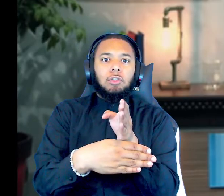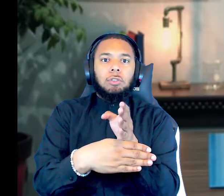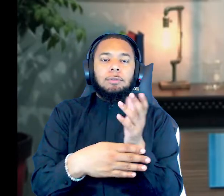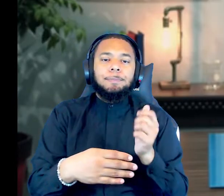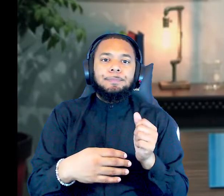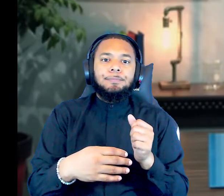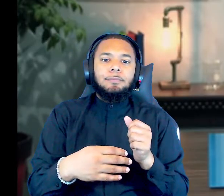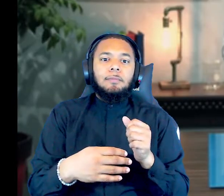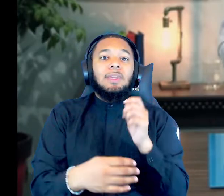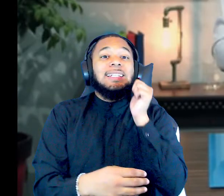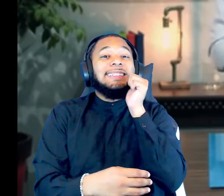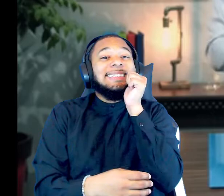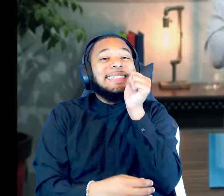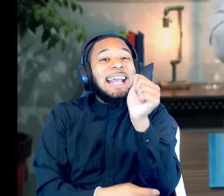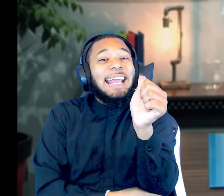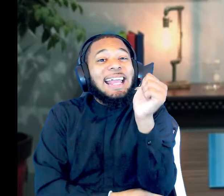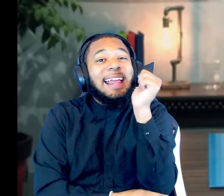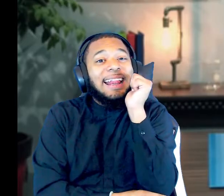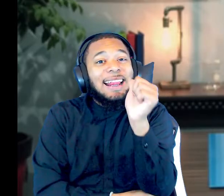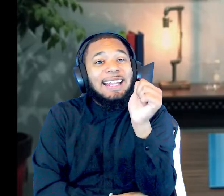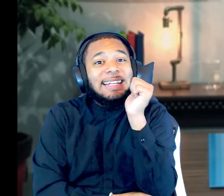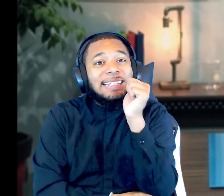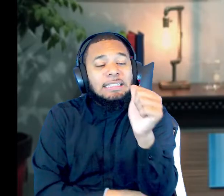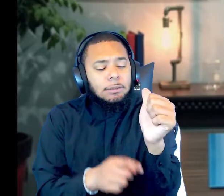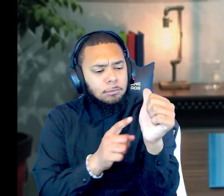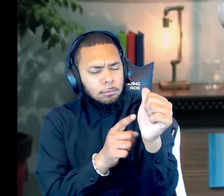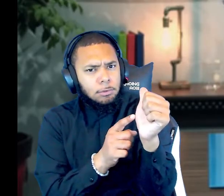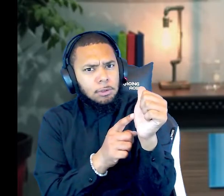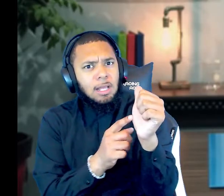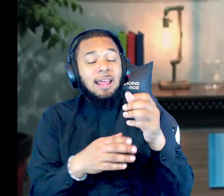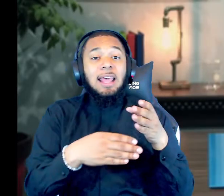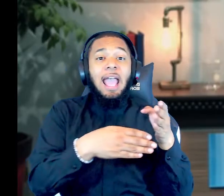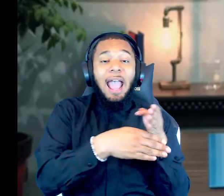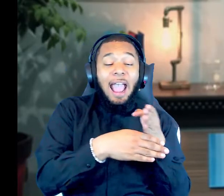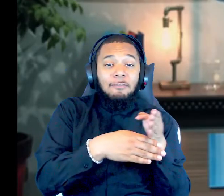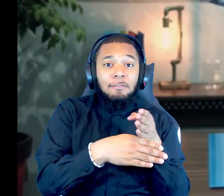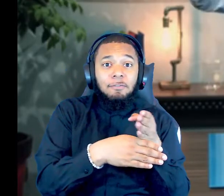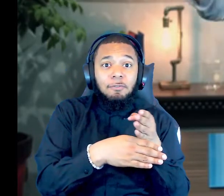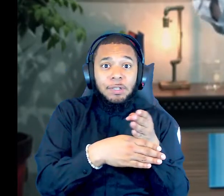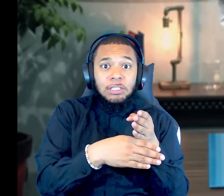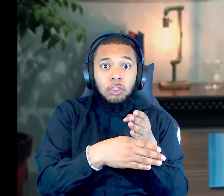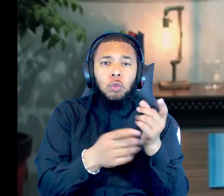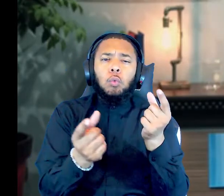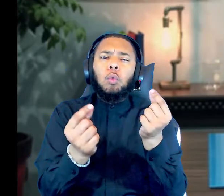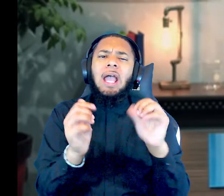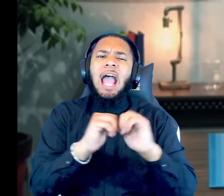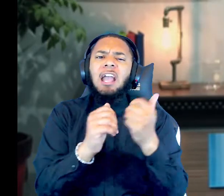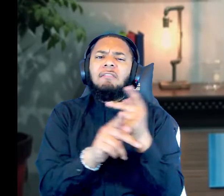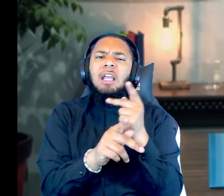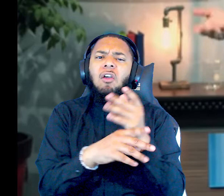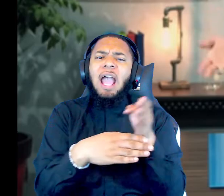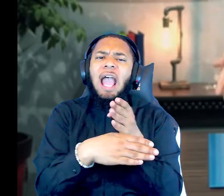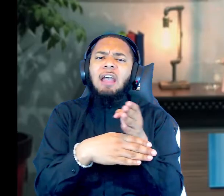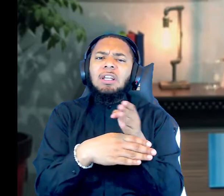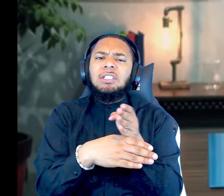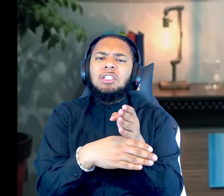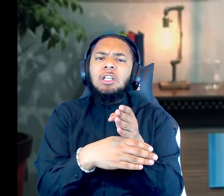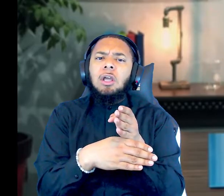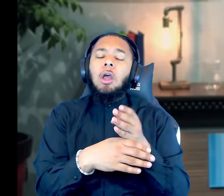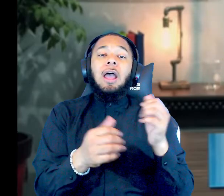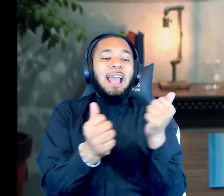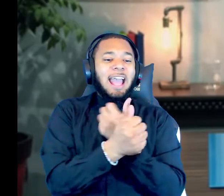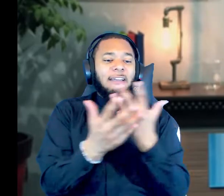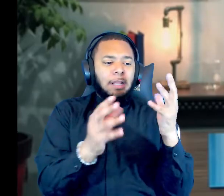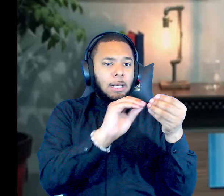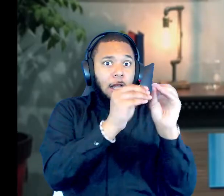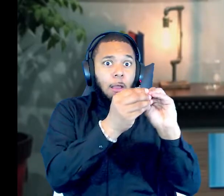daily, this is making me think of something. When we have the average, we add everything up together, and then we divide by the number